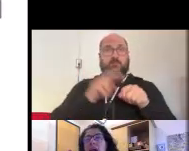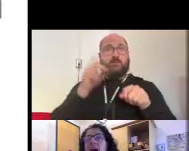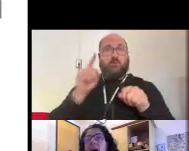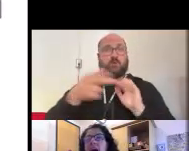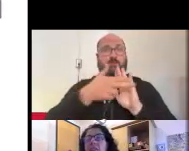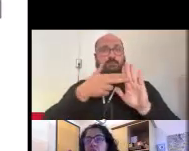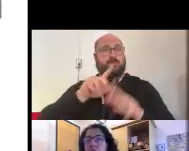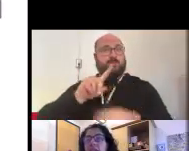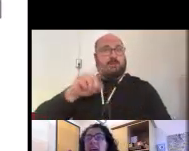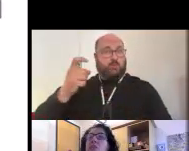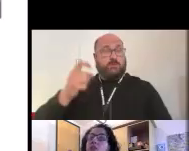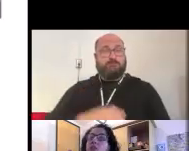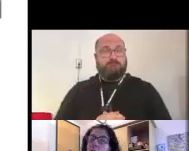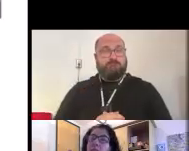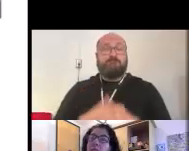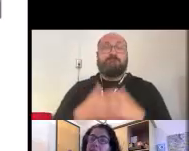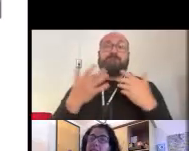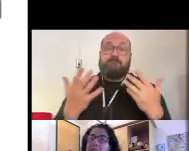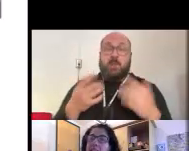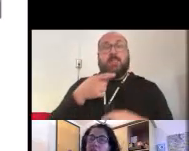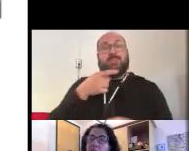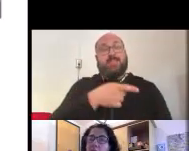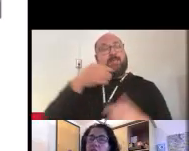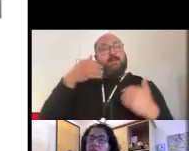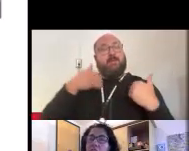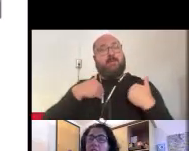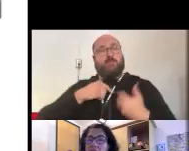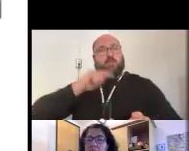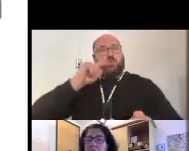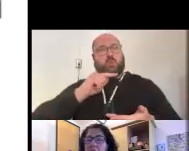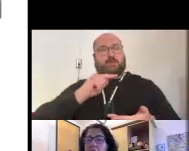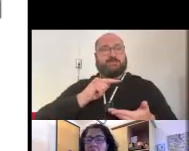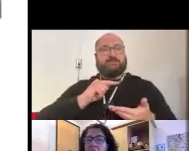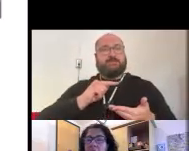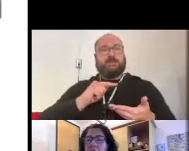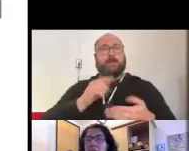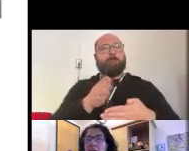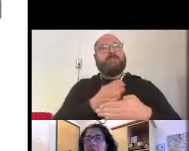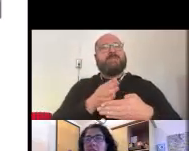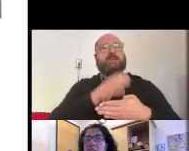diagnosis. And so they had the lowest median age at first autism